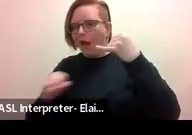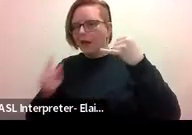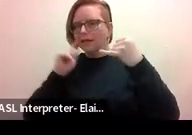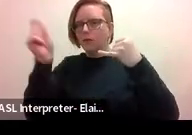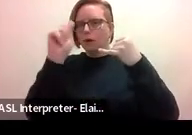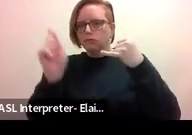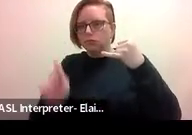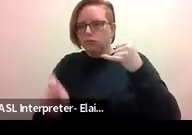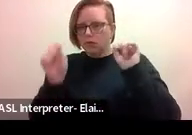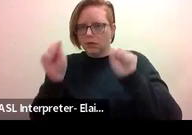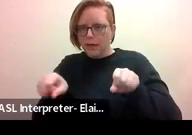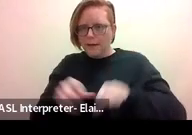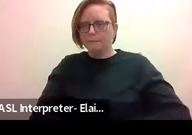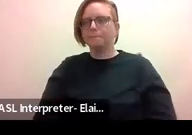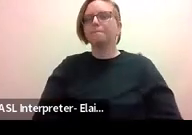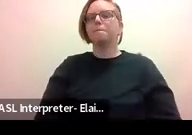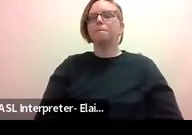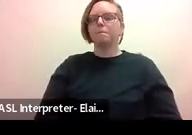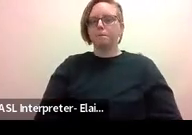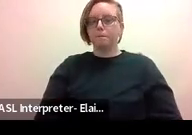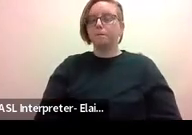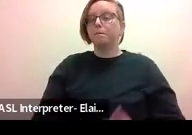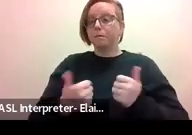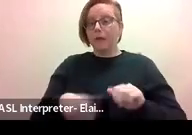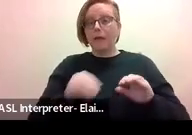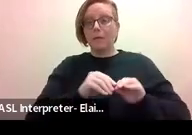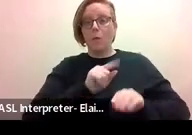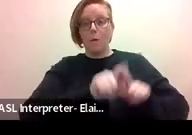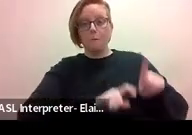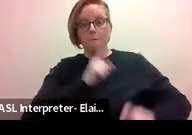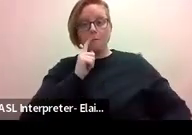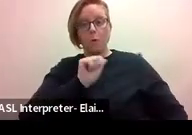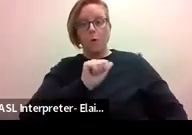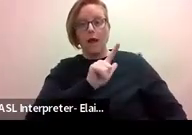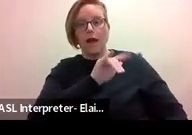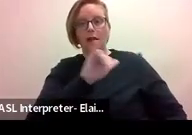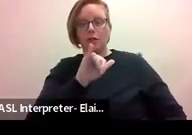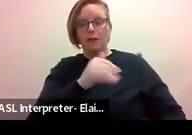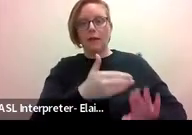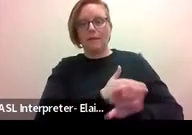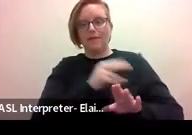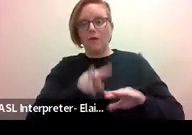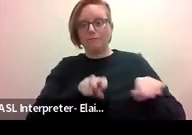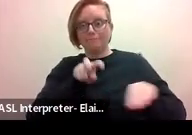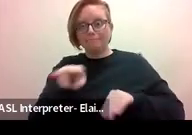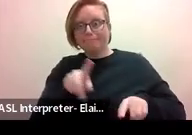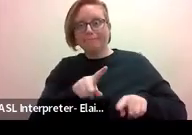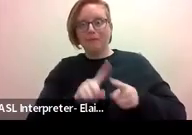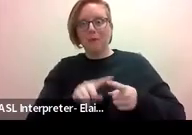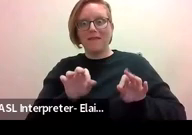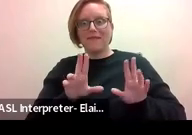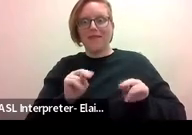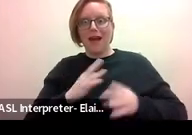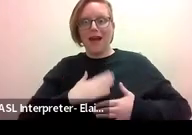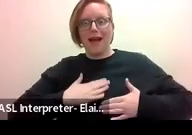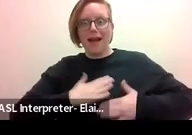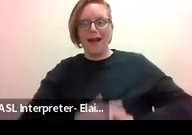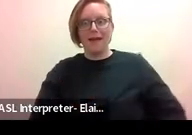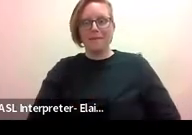more questions for Ashley before we move on to the fun stuff?